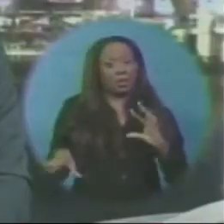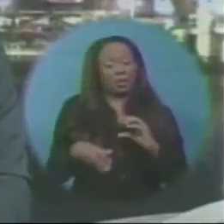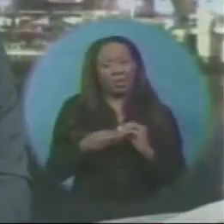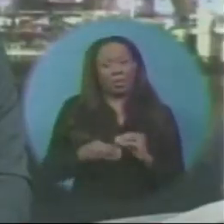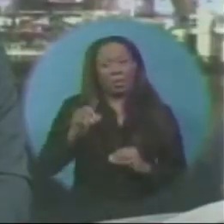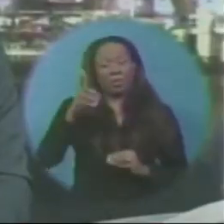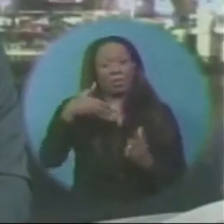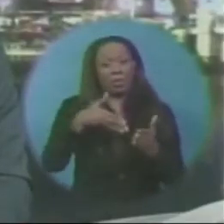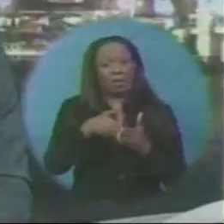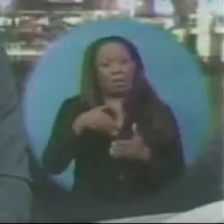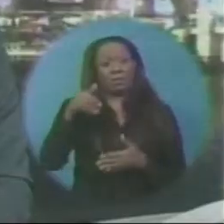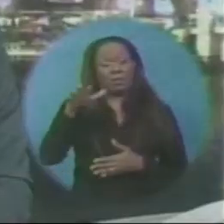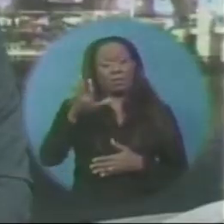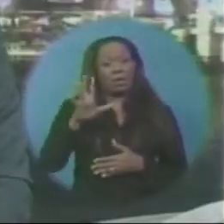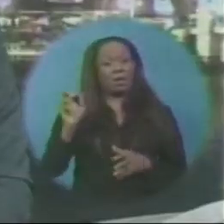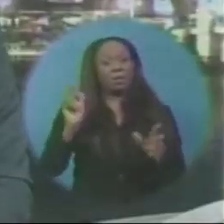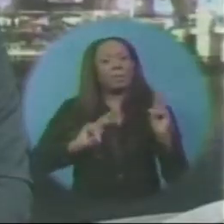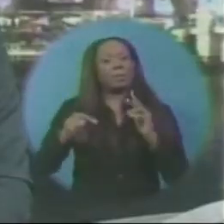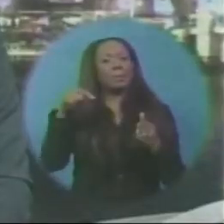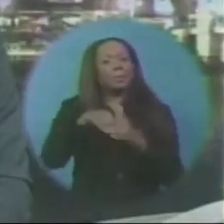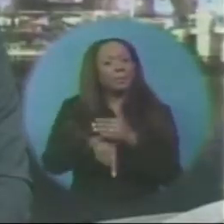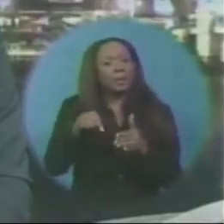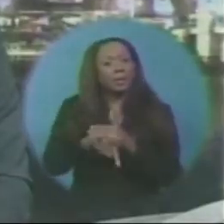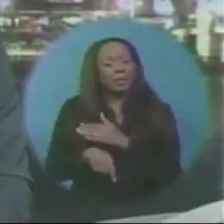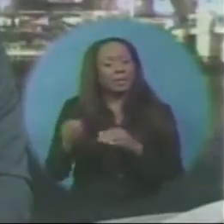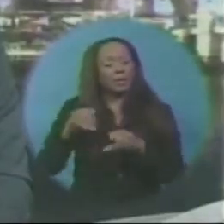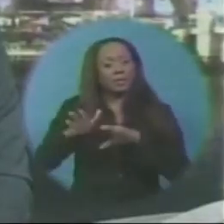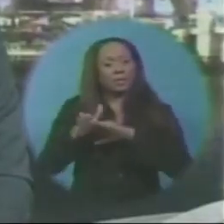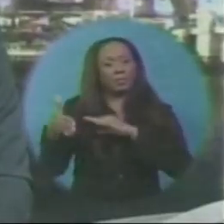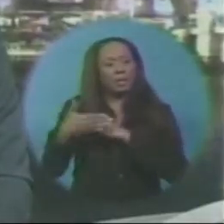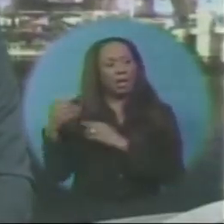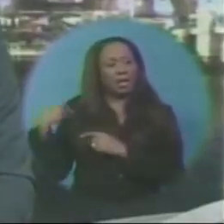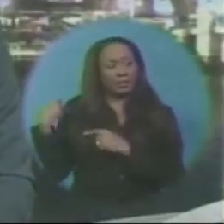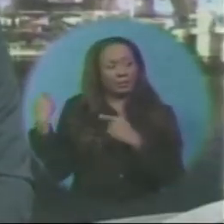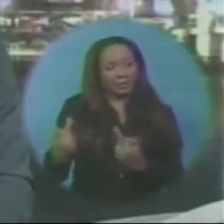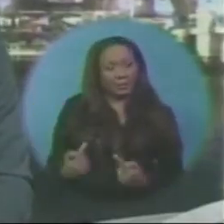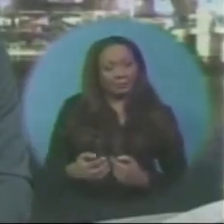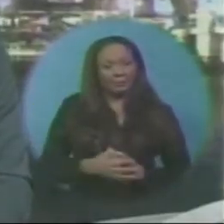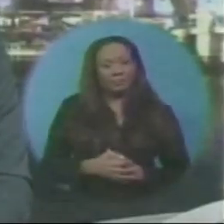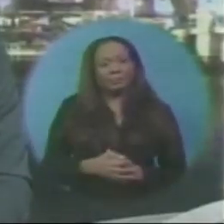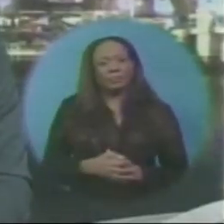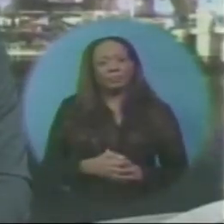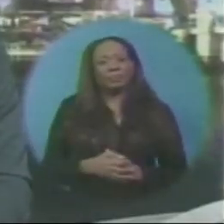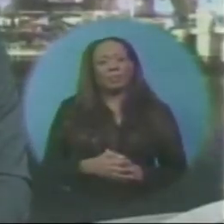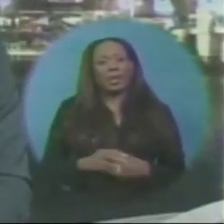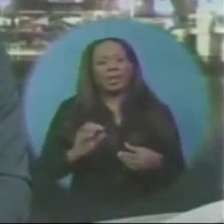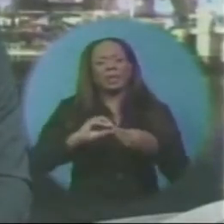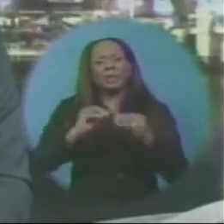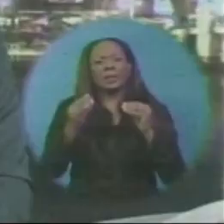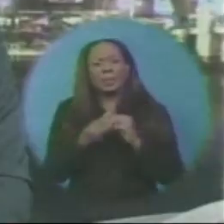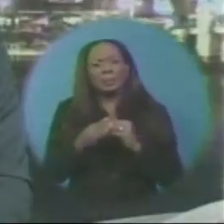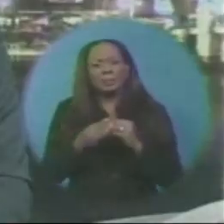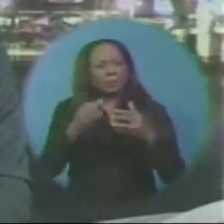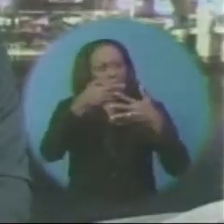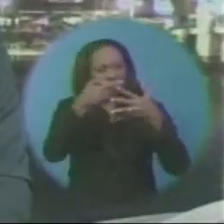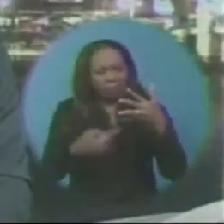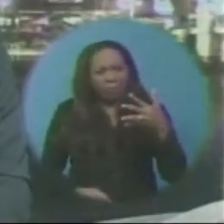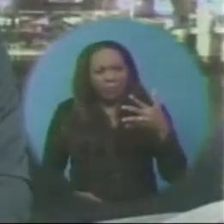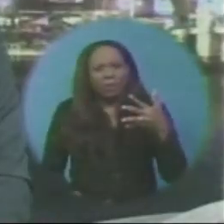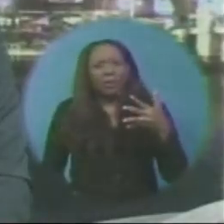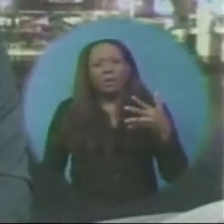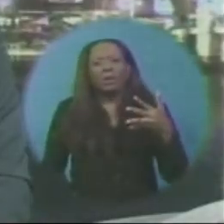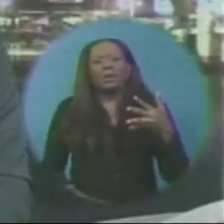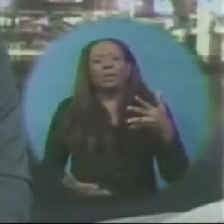of 1,500 people have been murdered in Jamaica so far this year. According to figures released by the Jamaica Constabulary